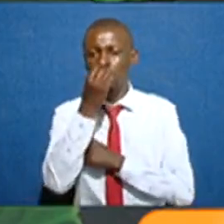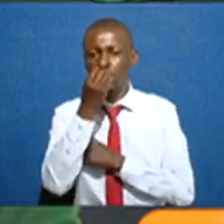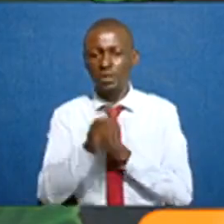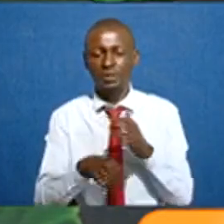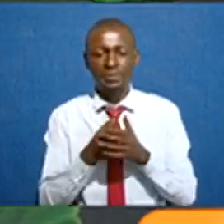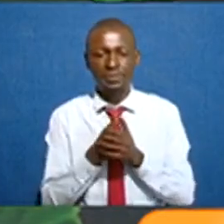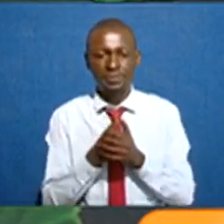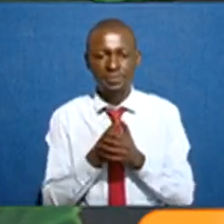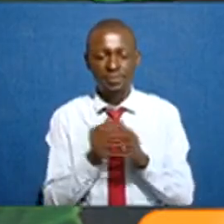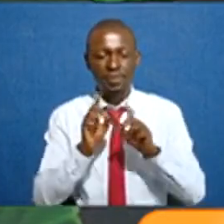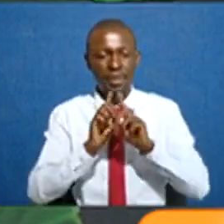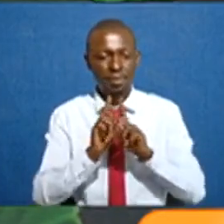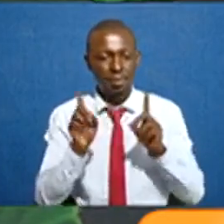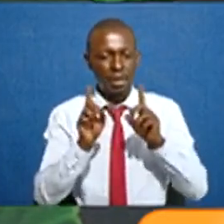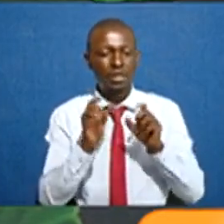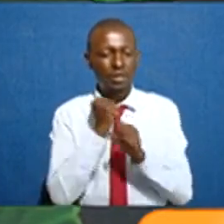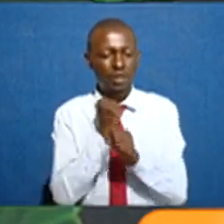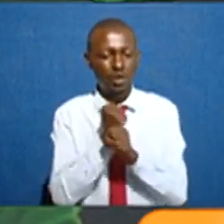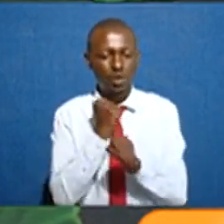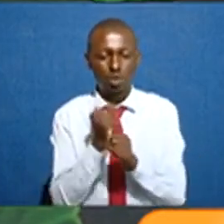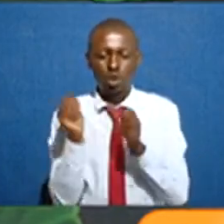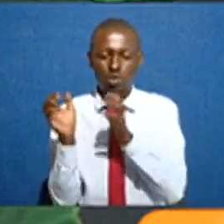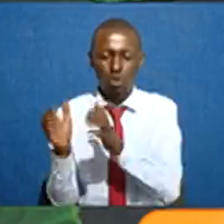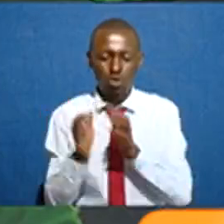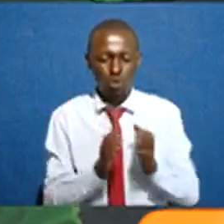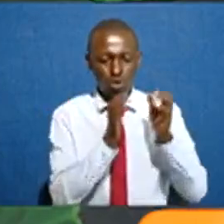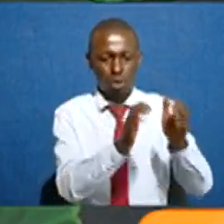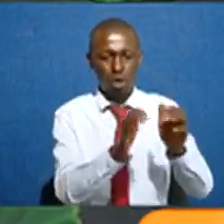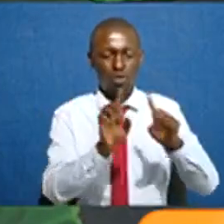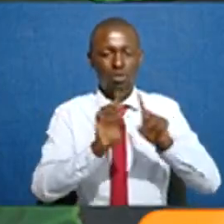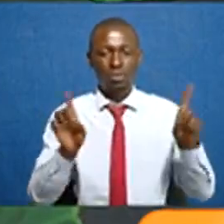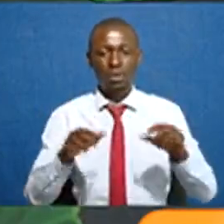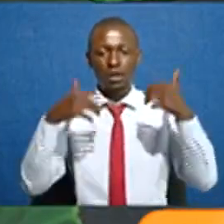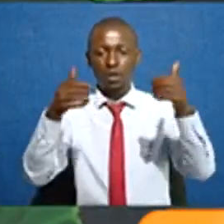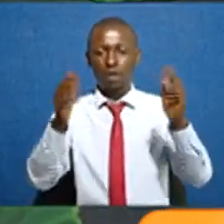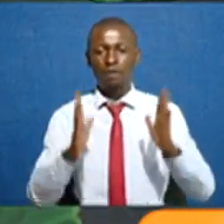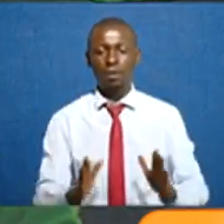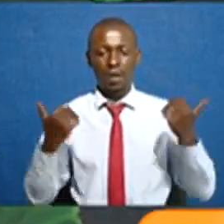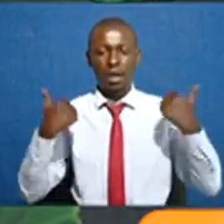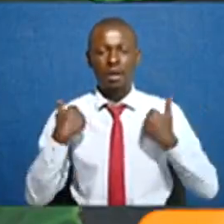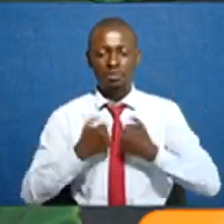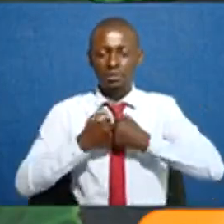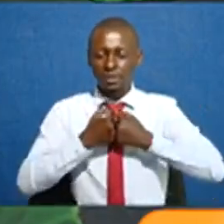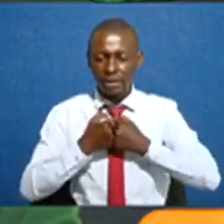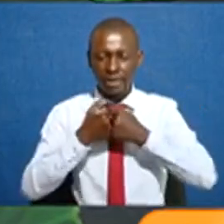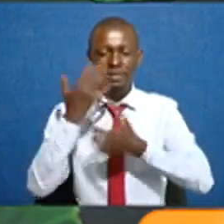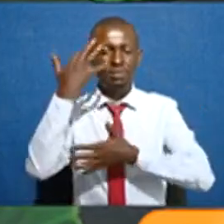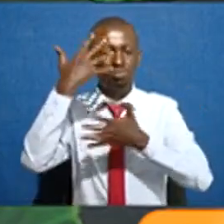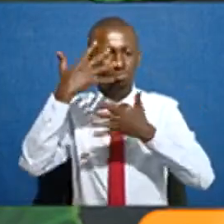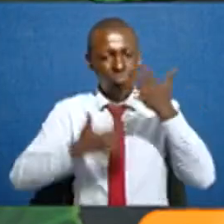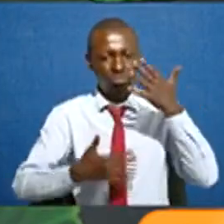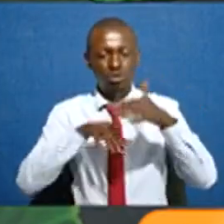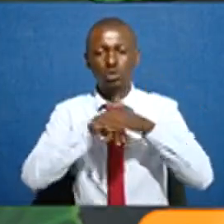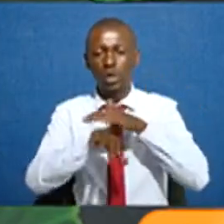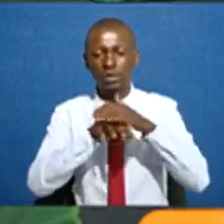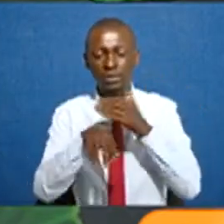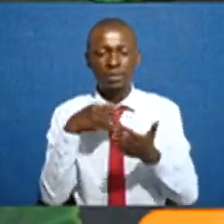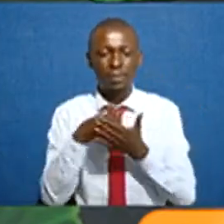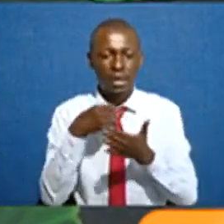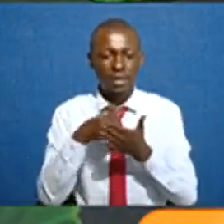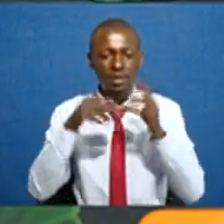in spite of their small operational scale. Now, however, these farmers face many challenges, including access to finance,